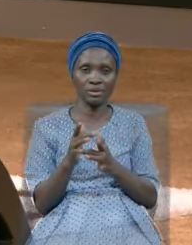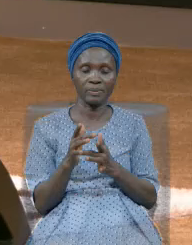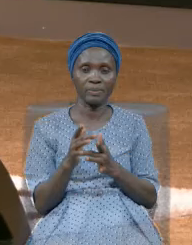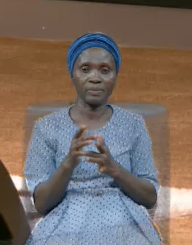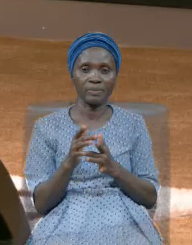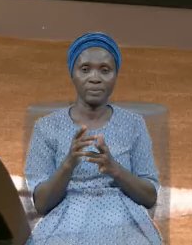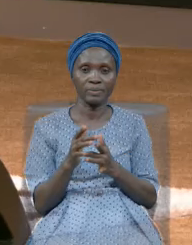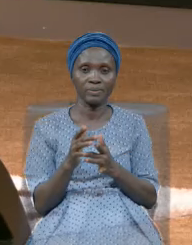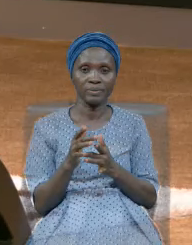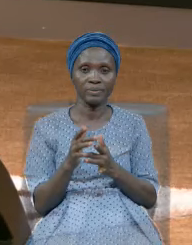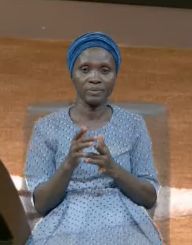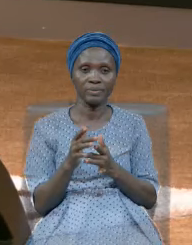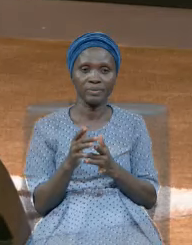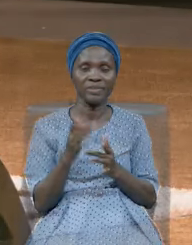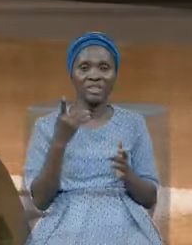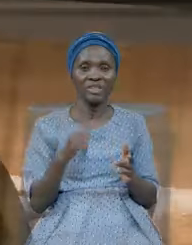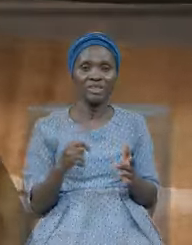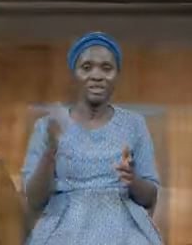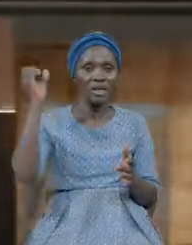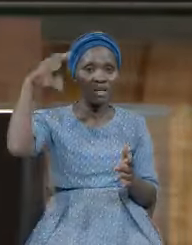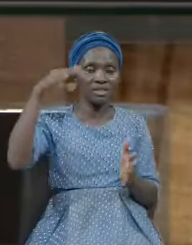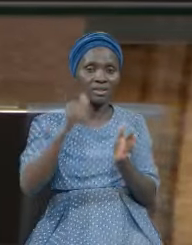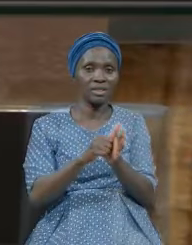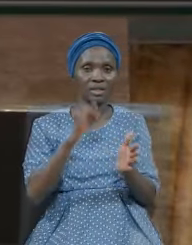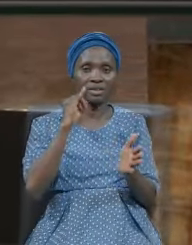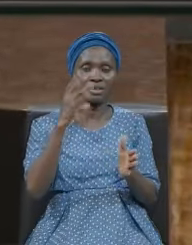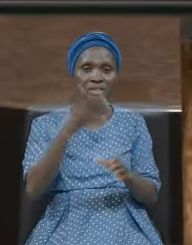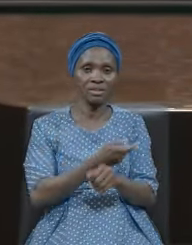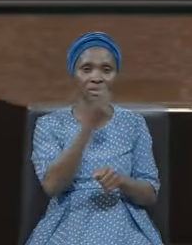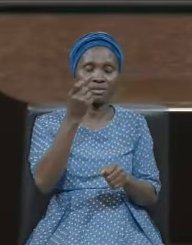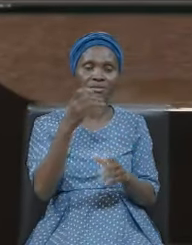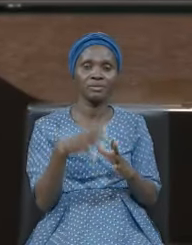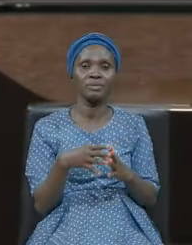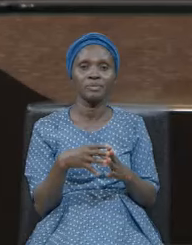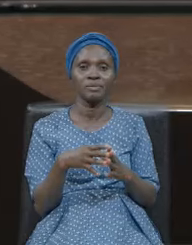grace that is triumphant. Three things. Number one,